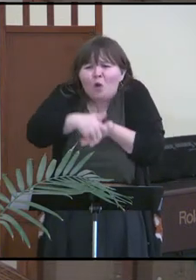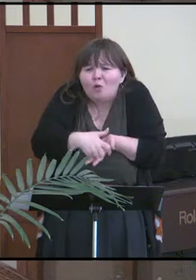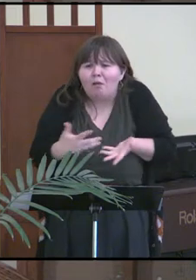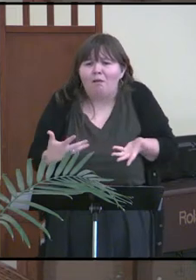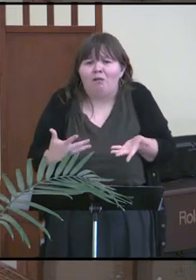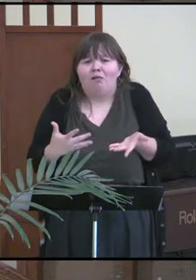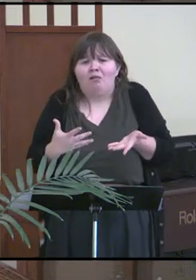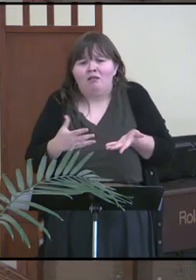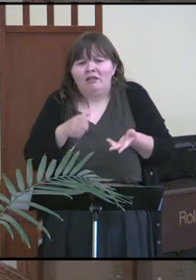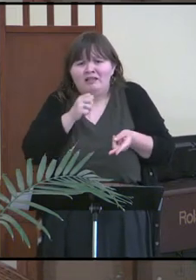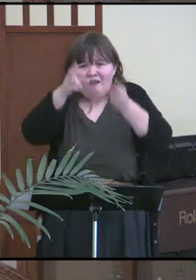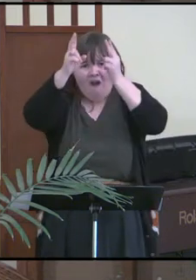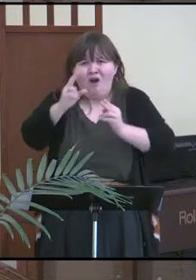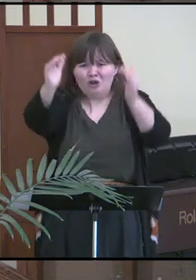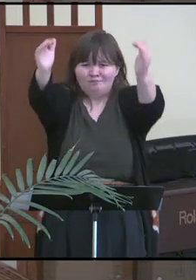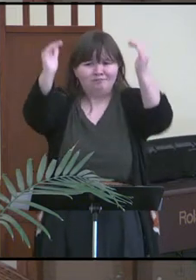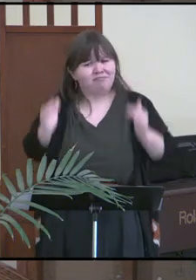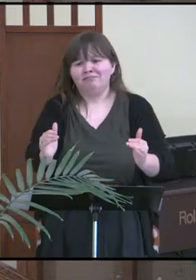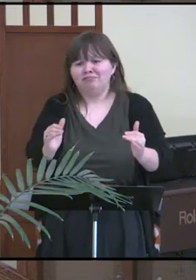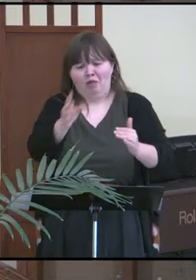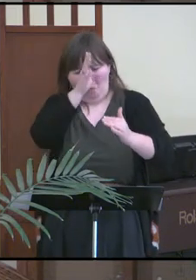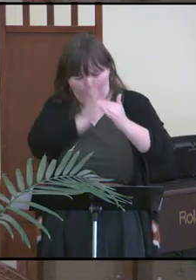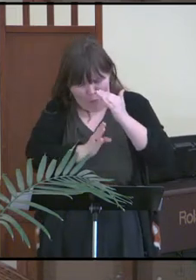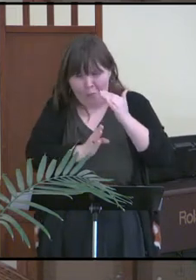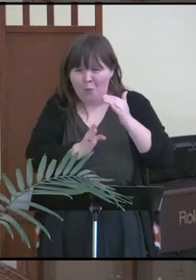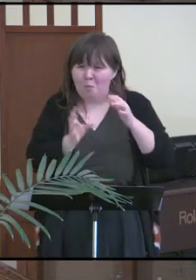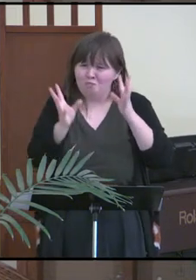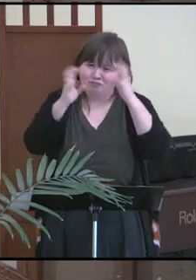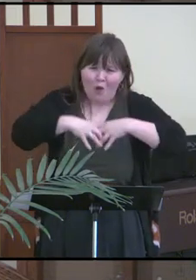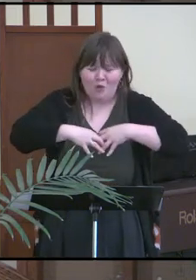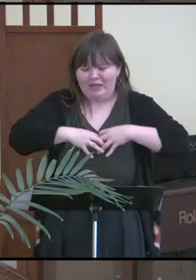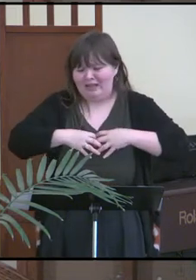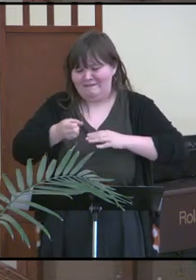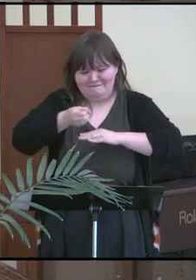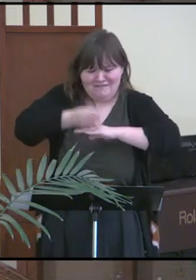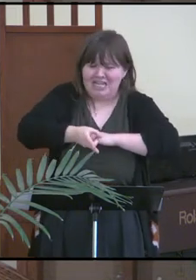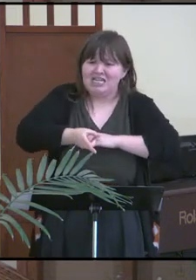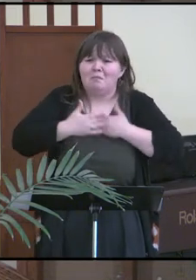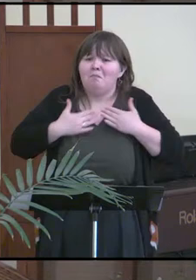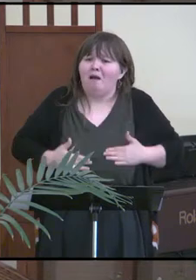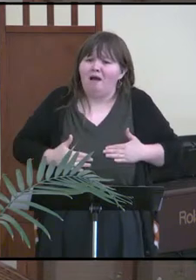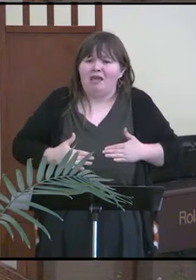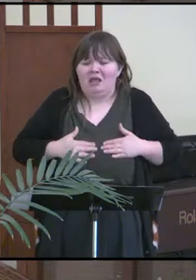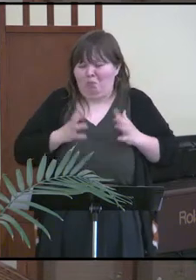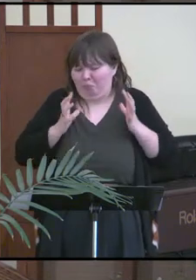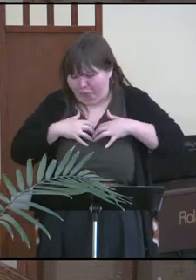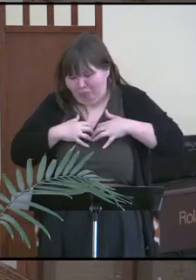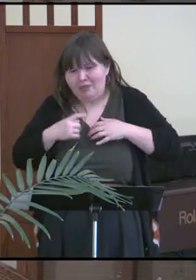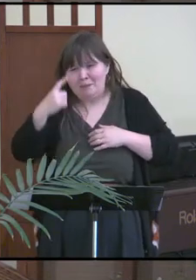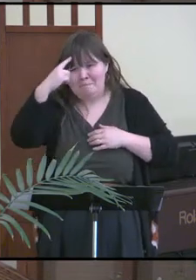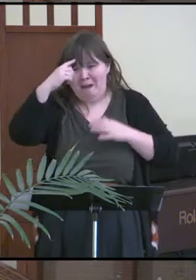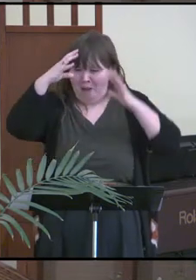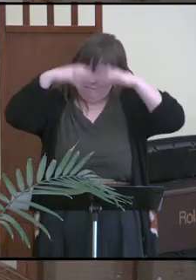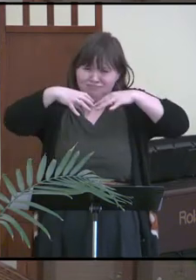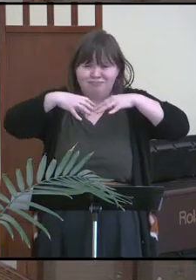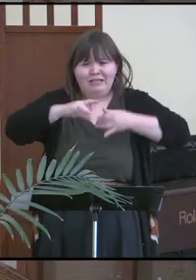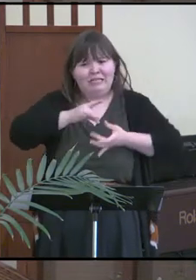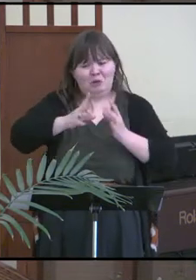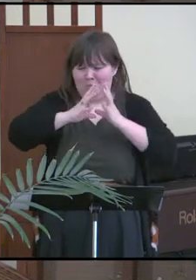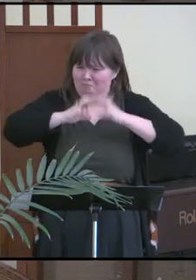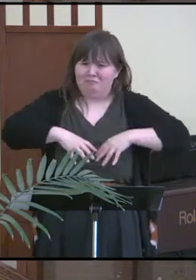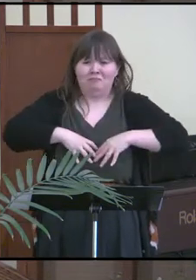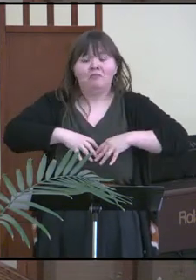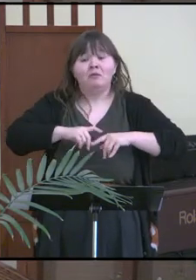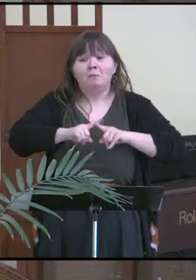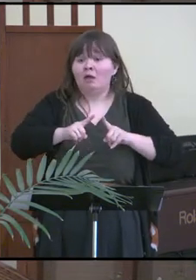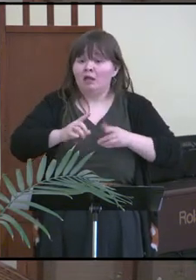He was dishonored and broken and defeated in body, mind, and spirit. But he stood in solidarity with